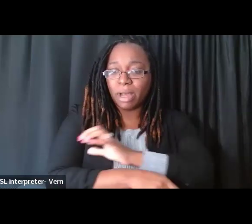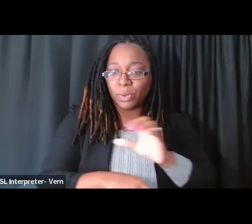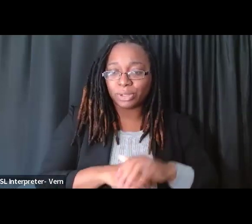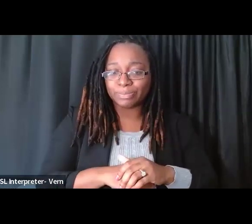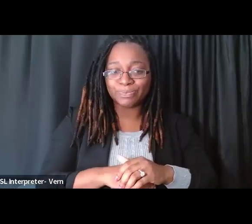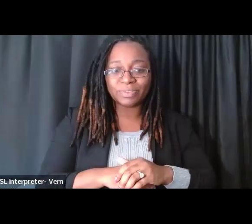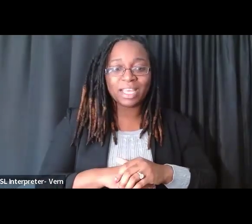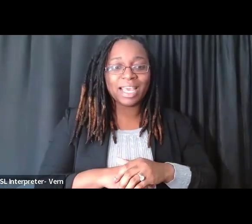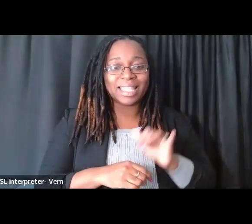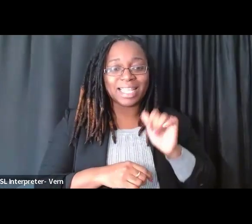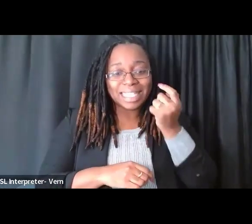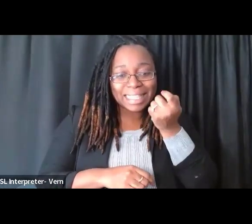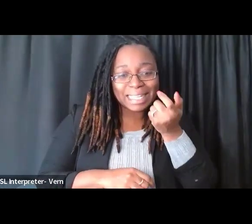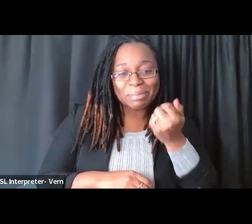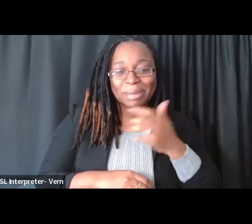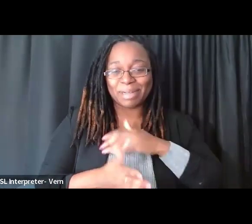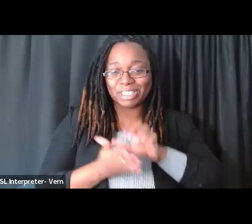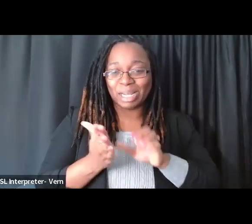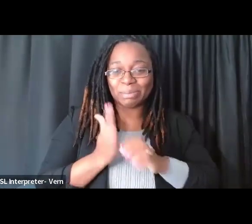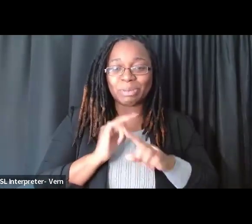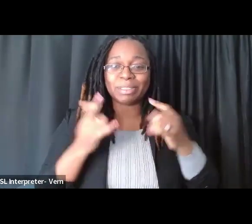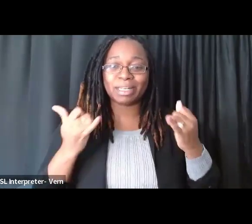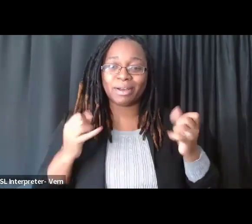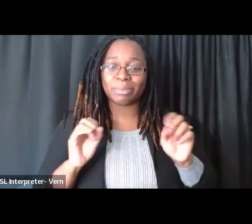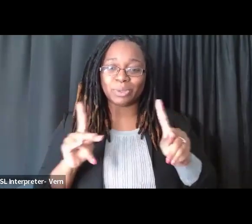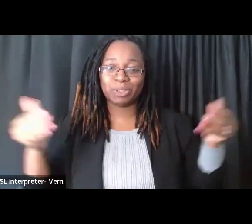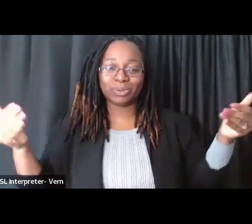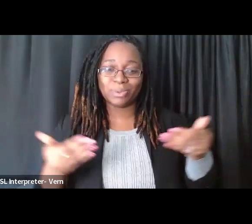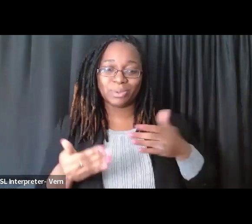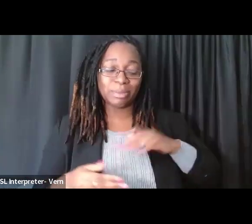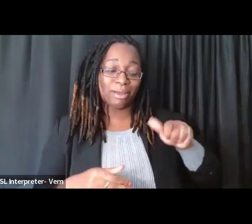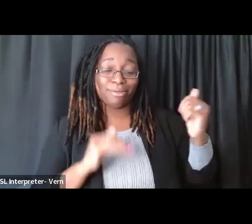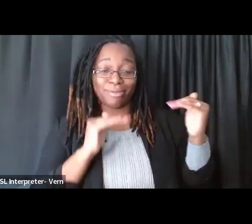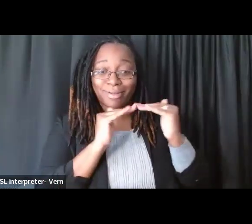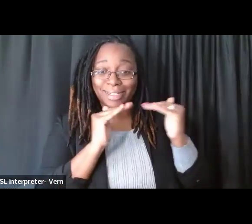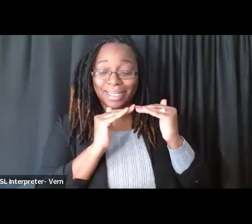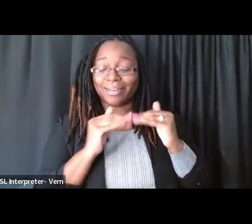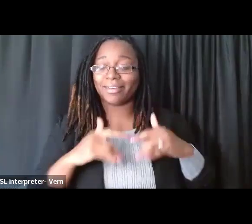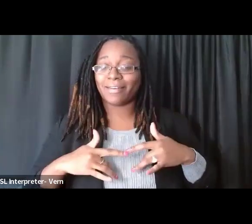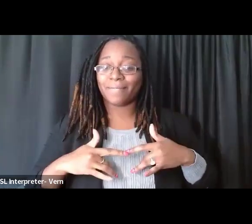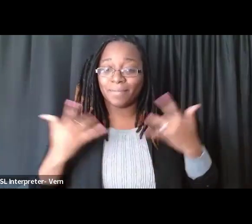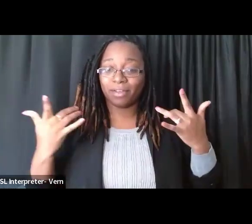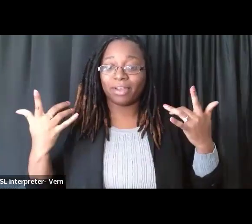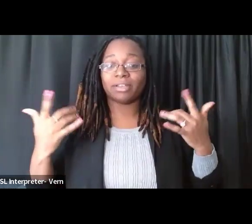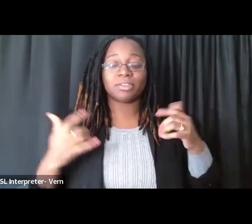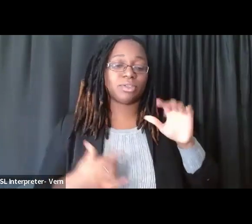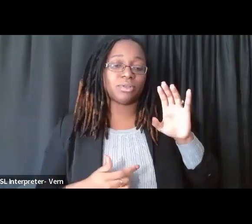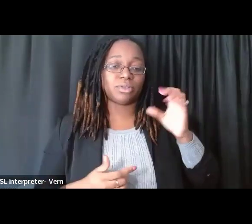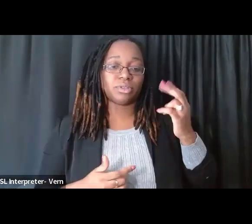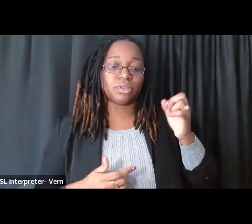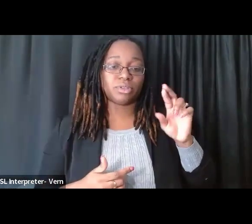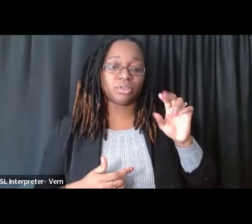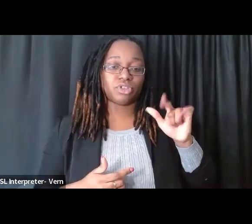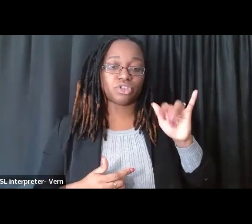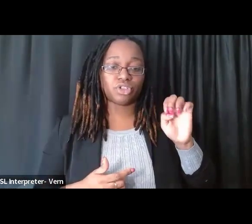to introduce one of my other colleagues. I'm very excited to introduce Charlie Baker, who uses the